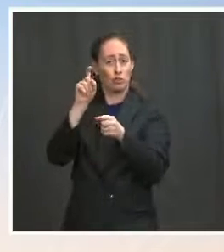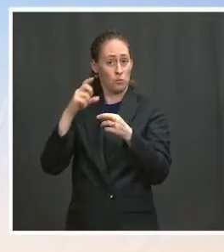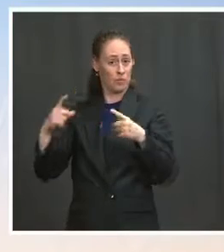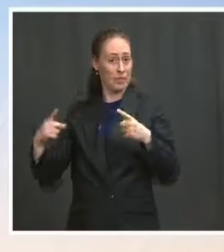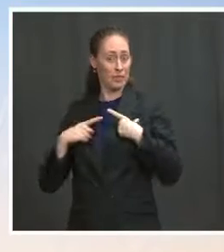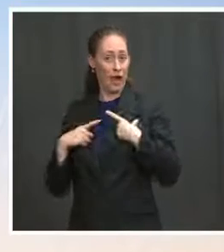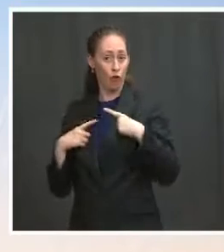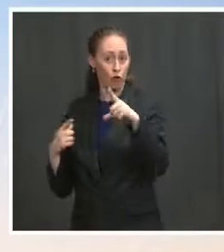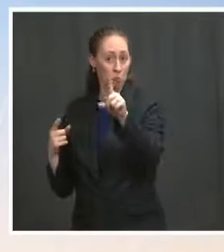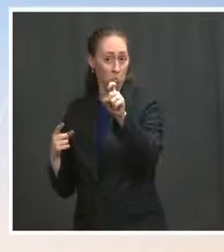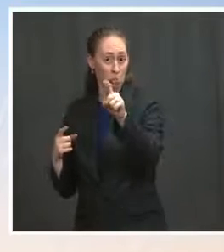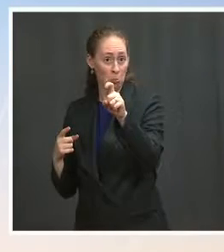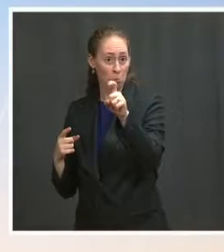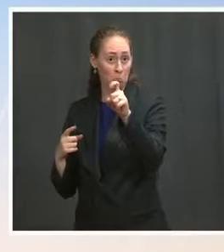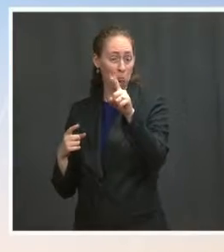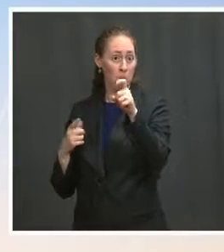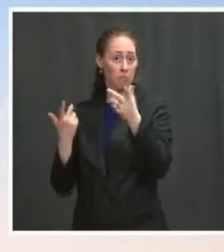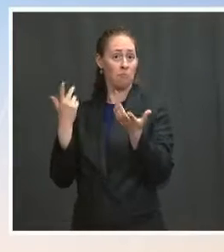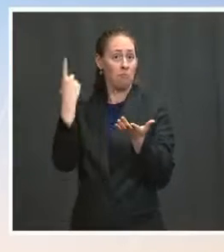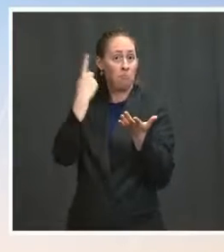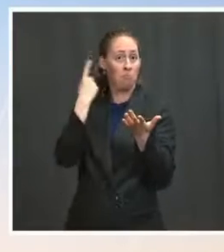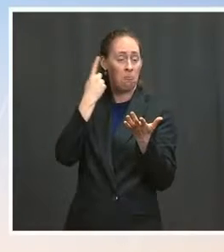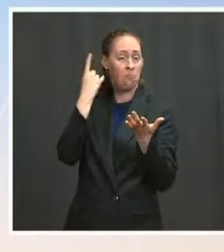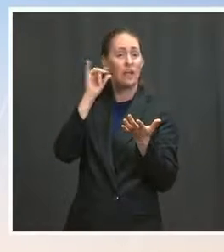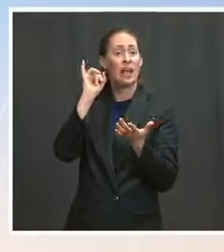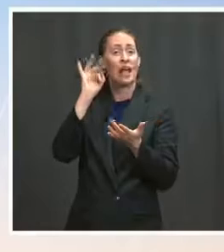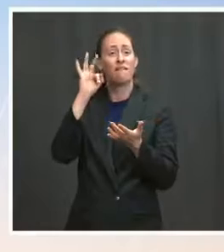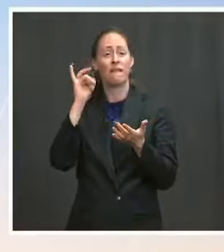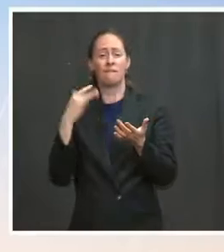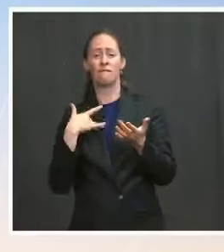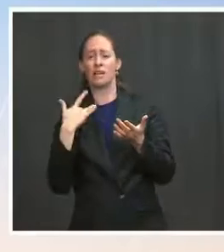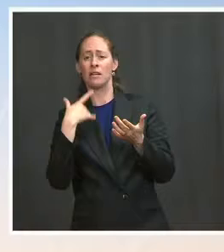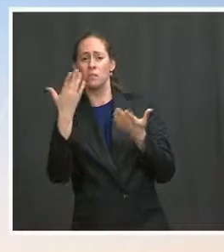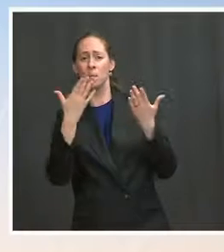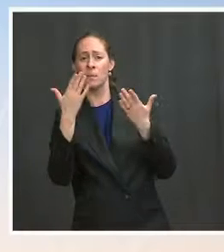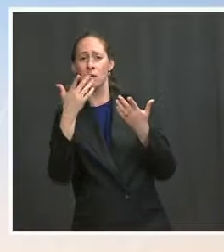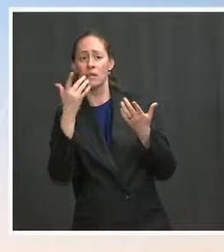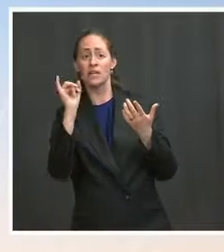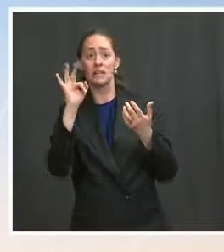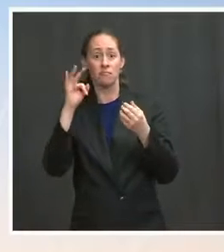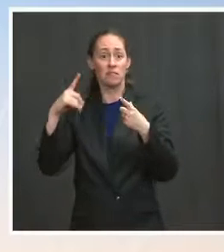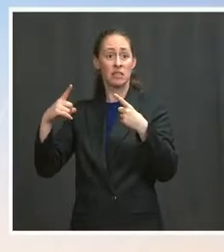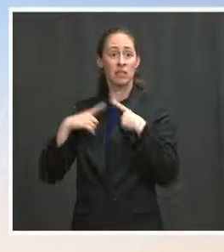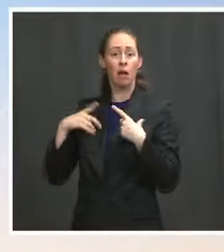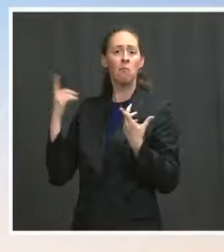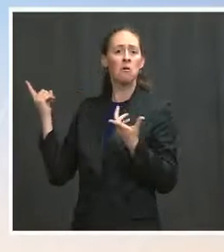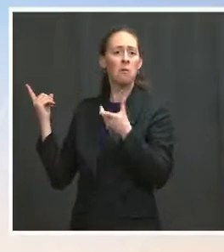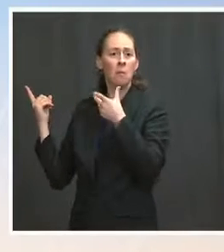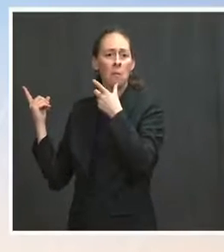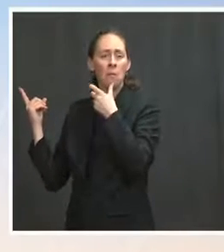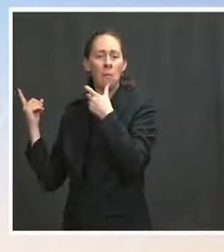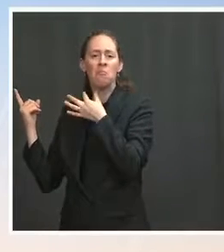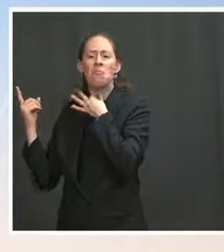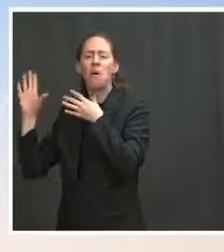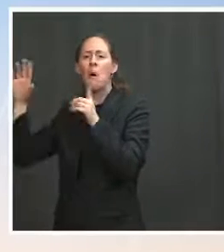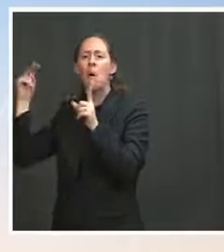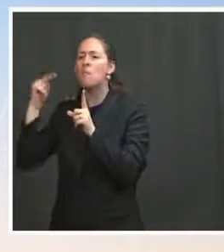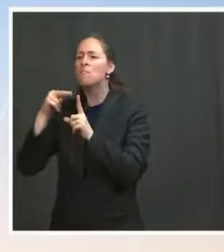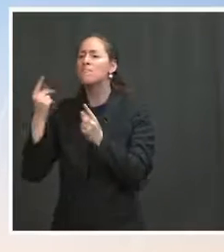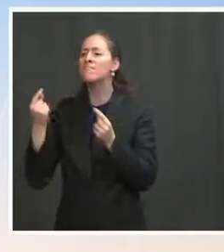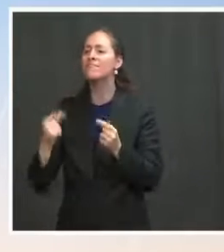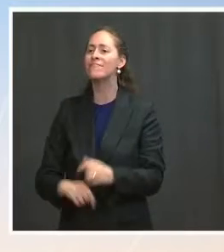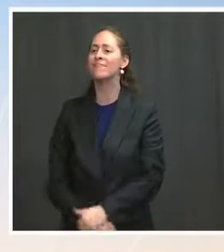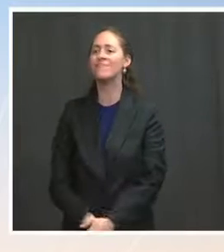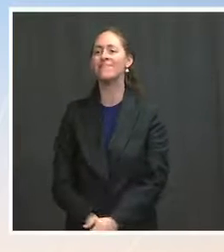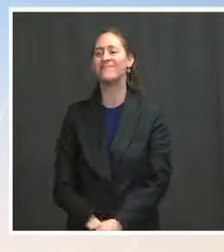justice who might be thinking about hanging up the robe? It's a decision for them to make as an individual, and he would support whatever decision they make.